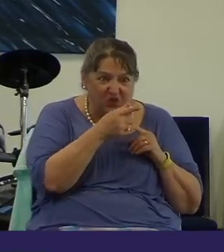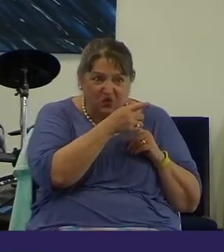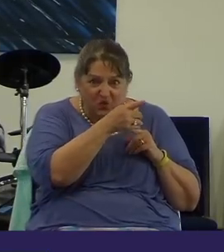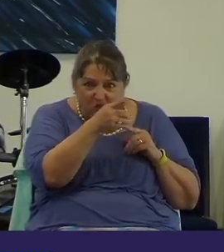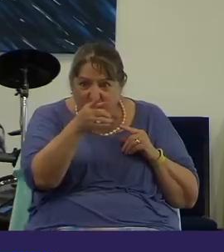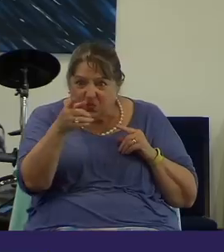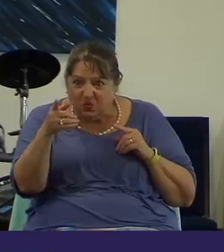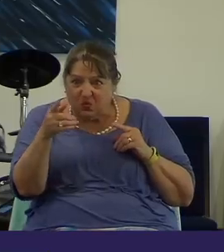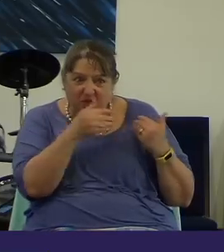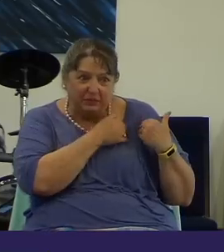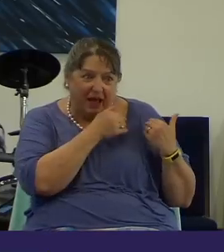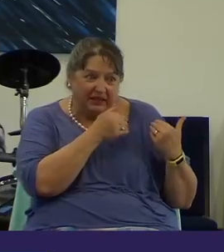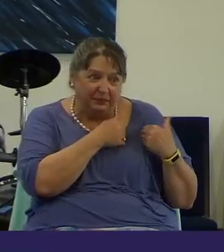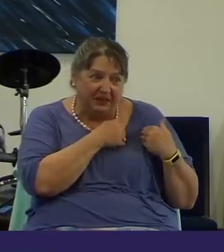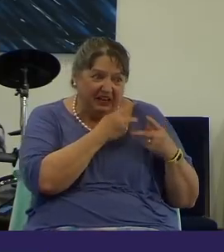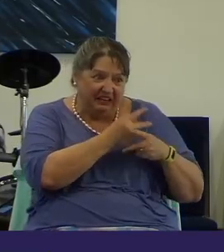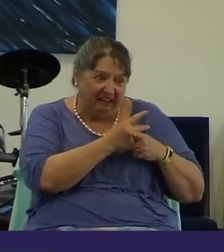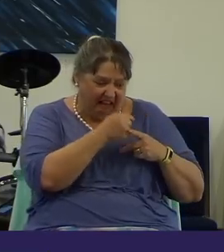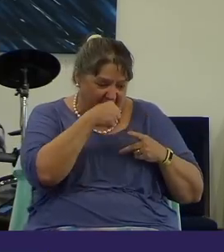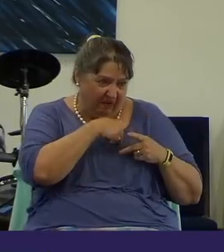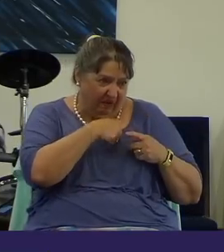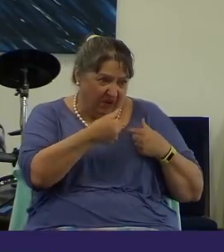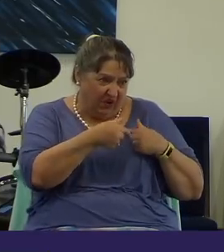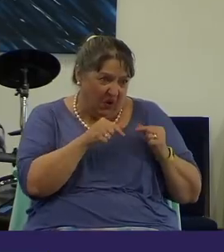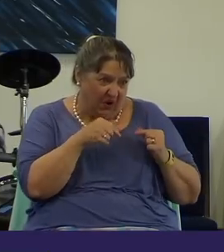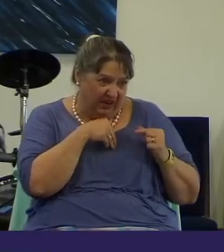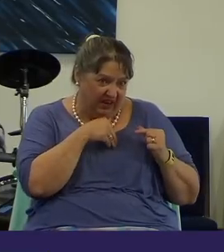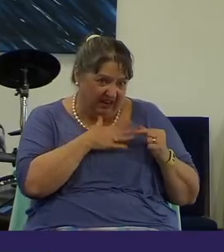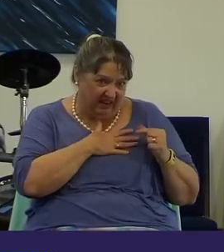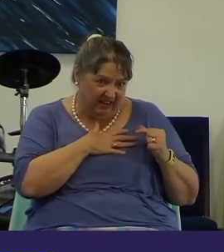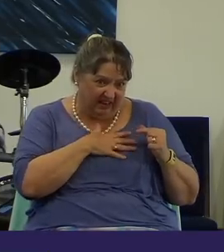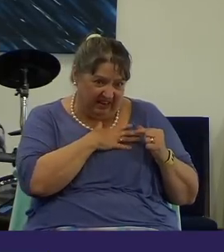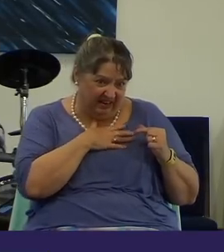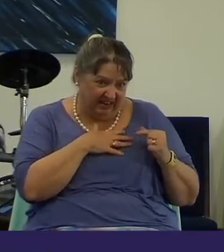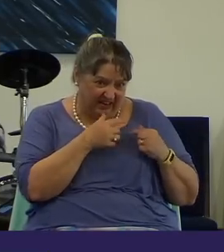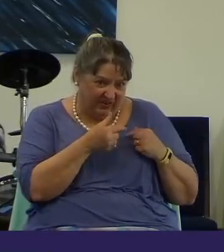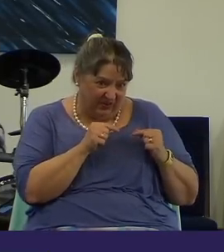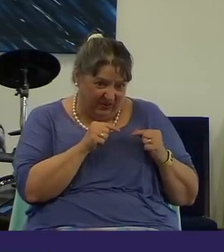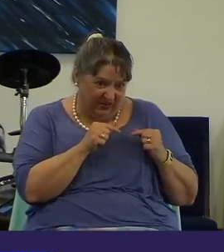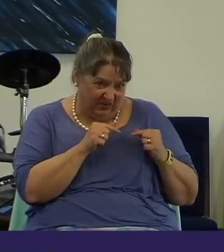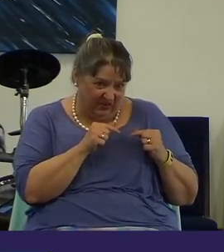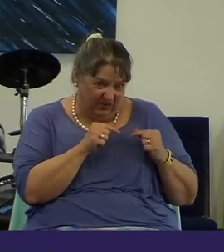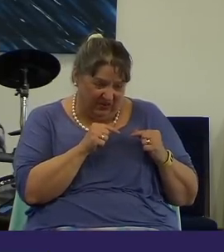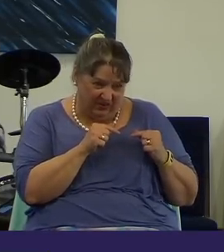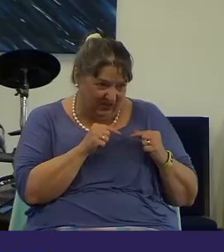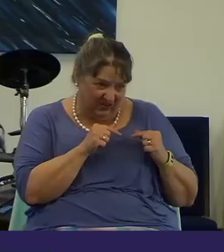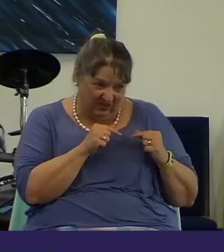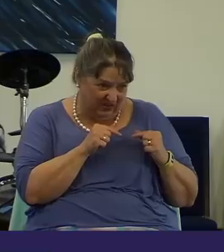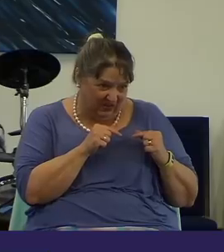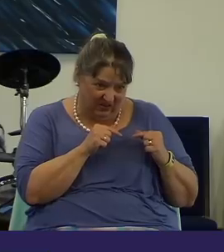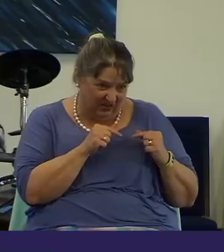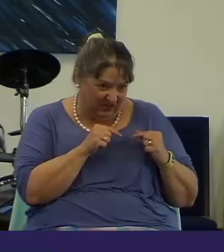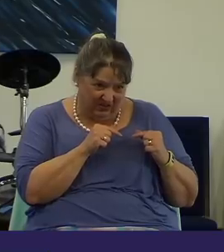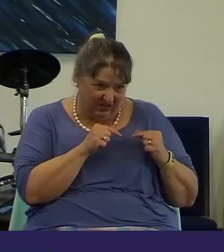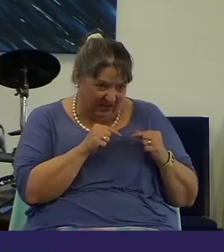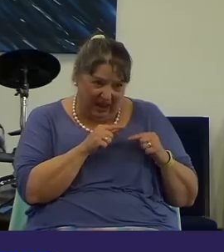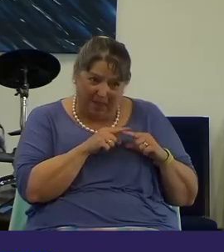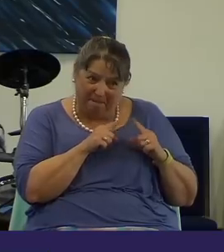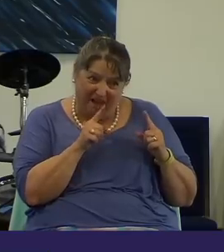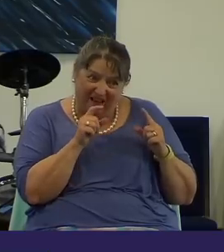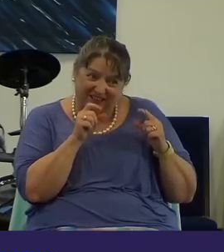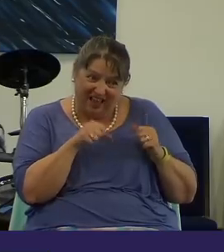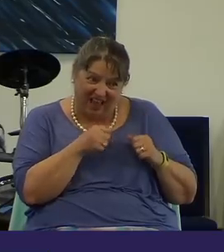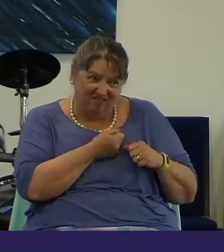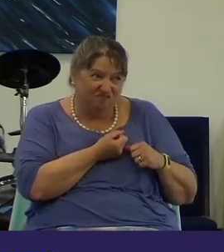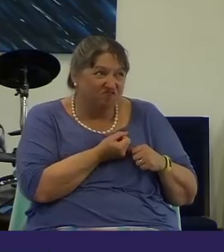heart. You're tending the garden in your heart. Unless you give it over for someone else to tend it